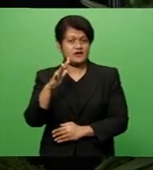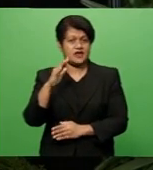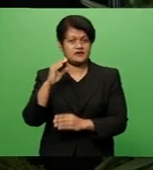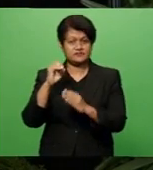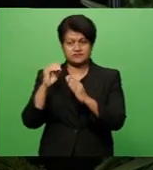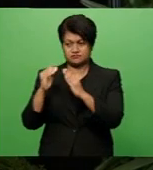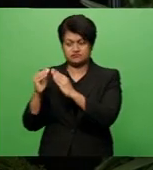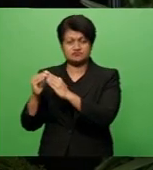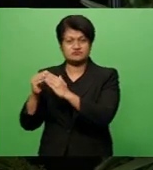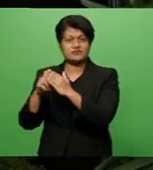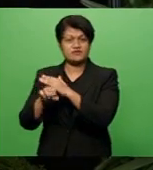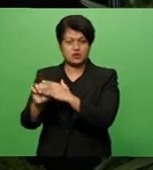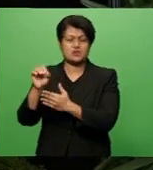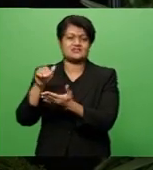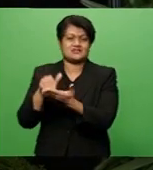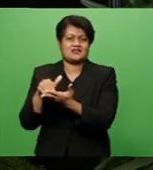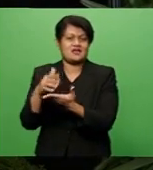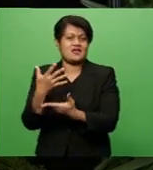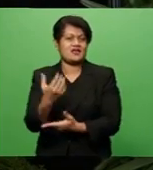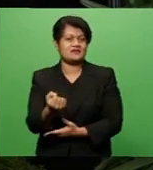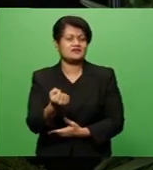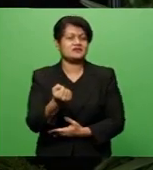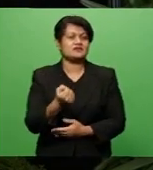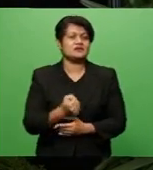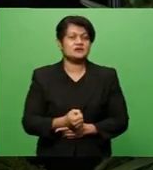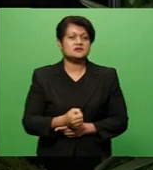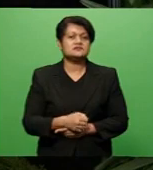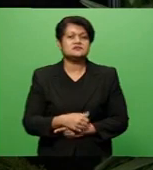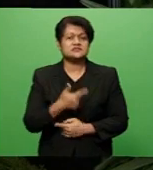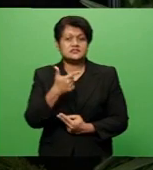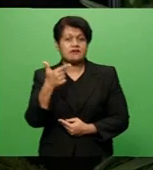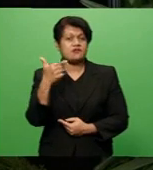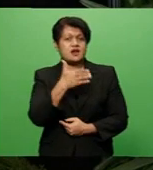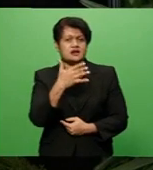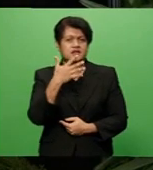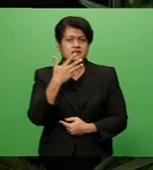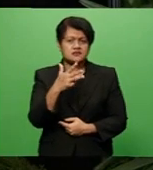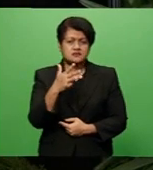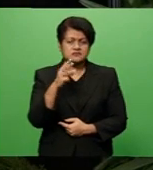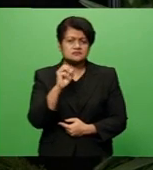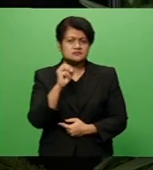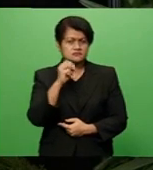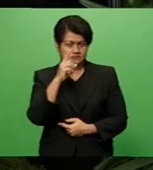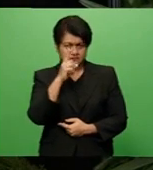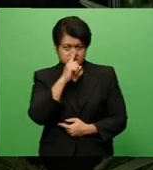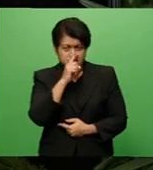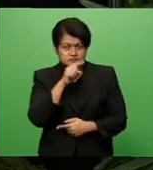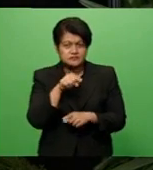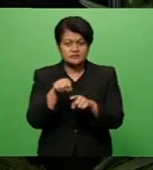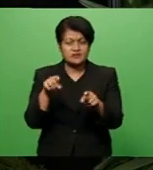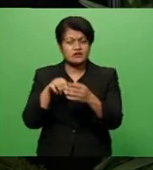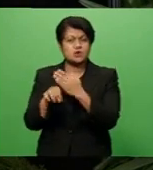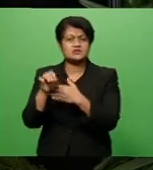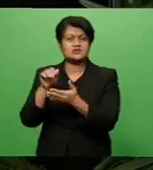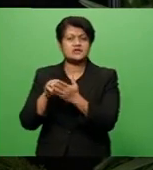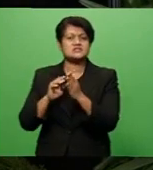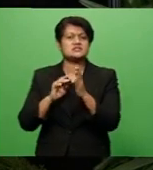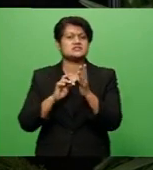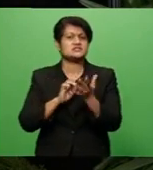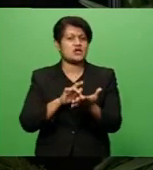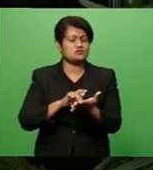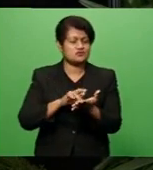In the Eastern Division, there are 733 people in 14 evacuation centers, and in the Central Division, there